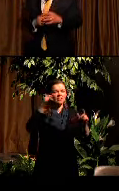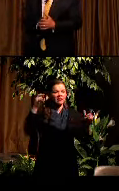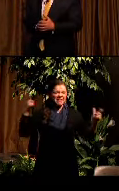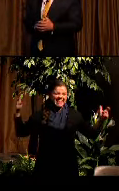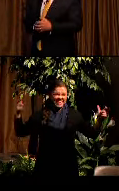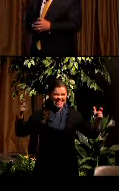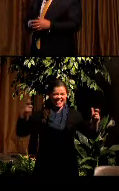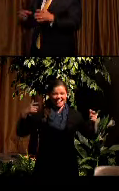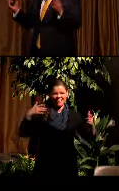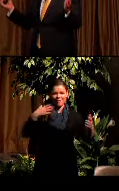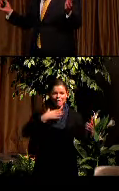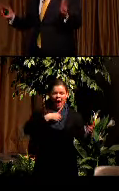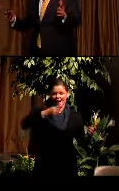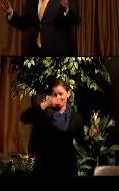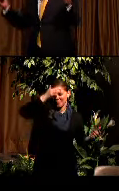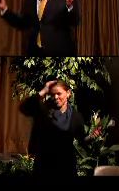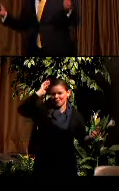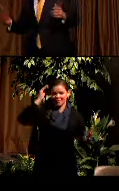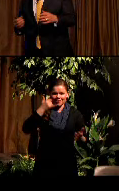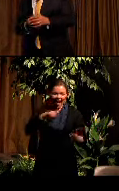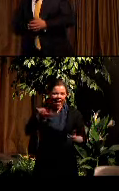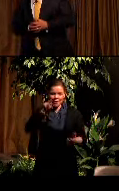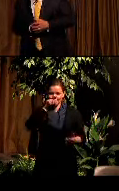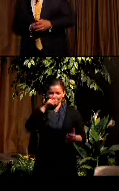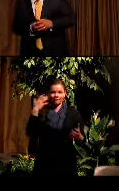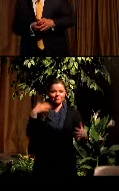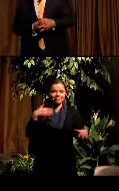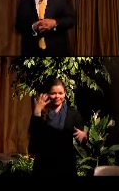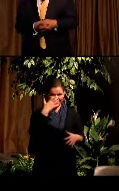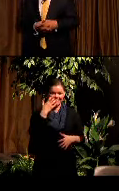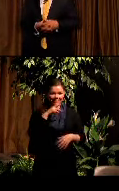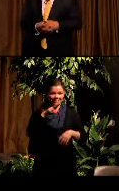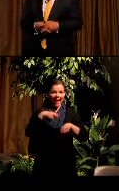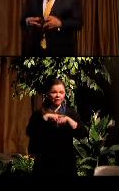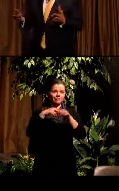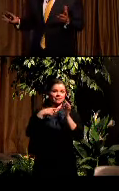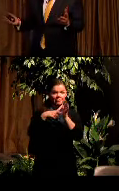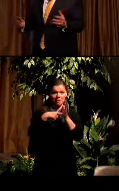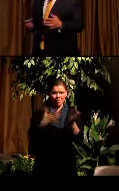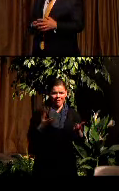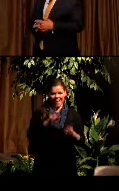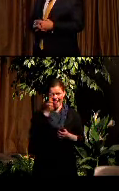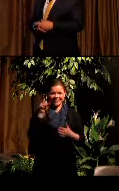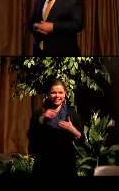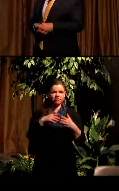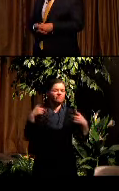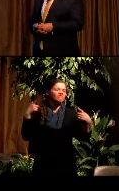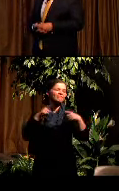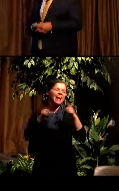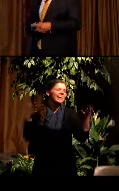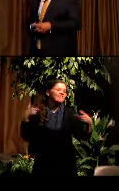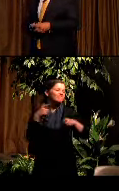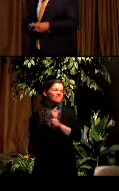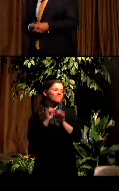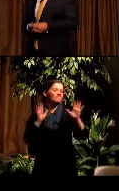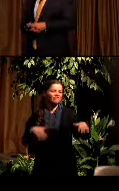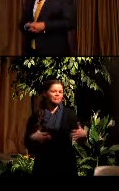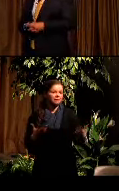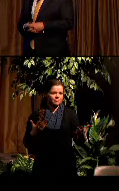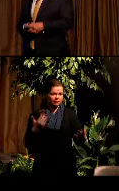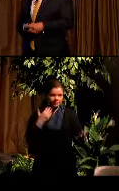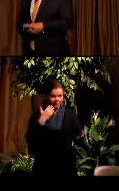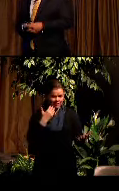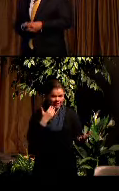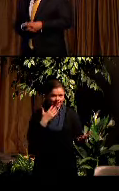was bright and white, spectacular. Oh, by the way, it's our national symbol, it's our national bird, but it's no longer with us because we screwed up because we were using a pesticide